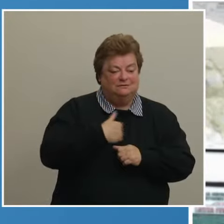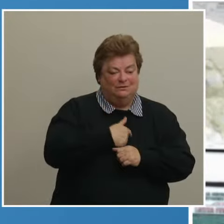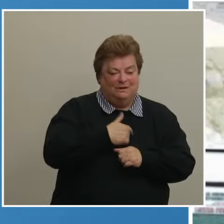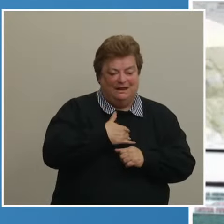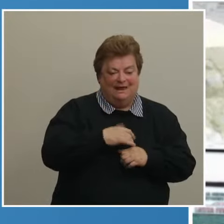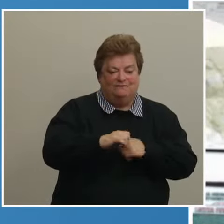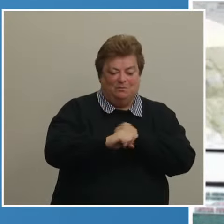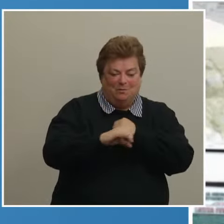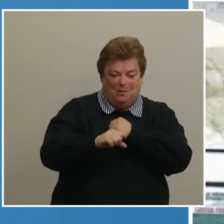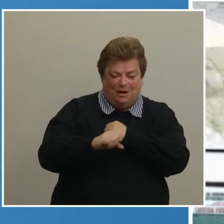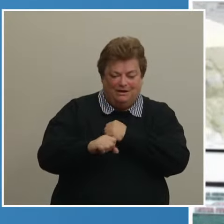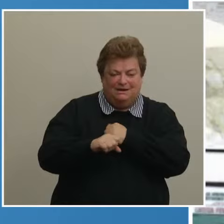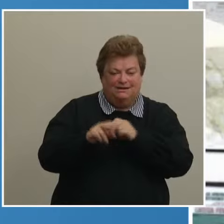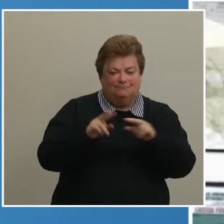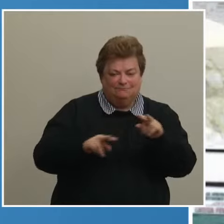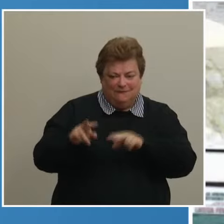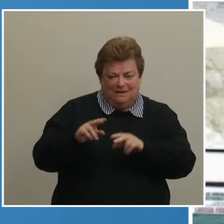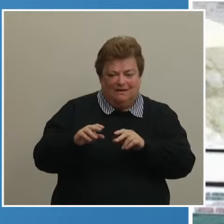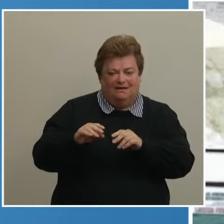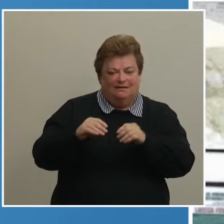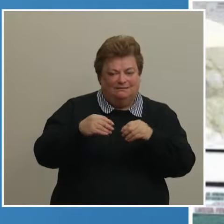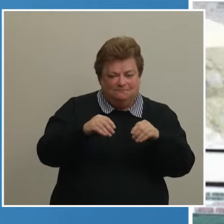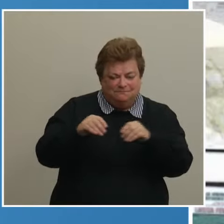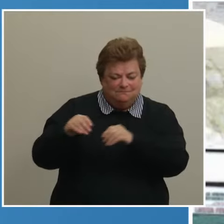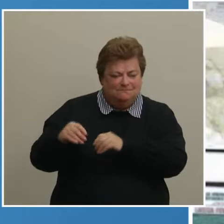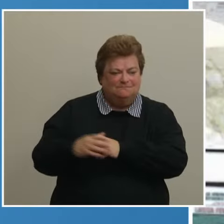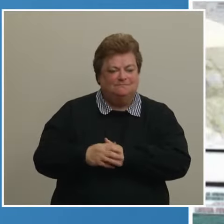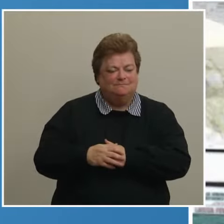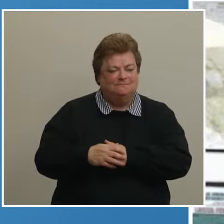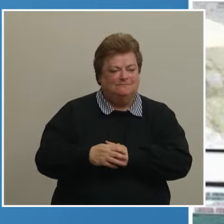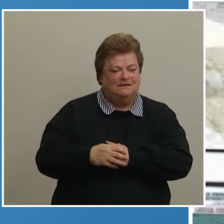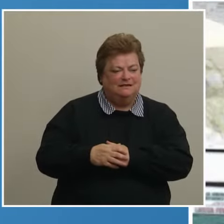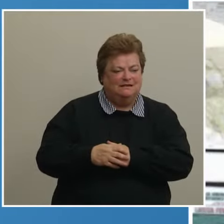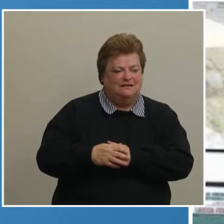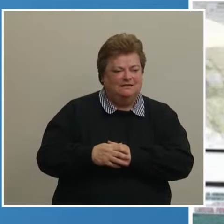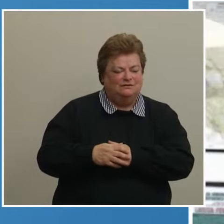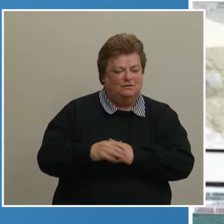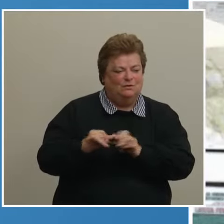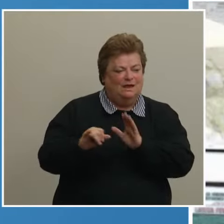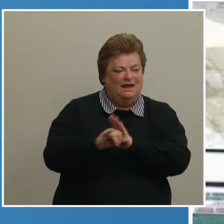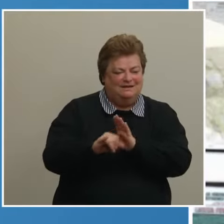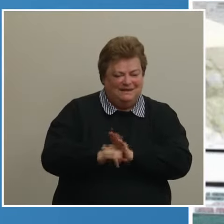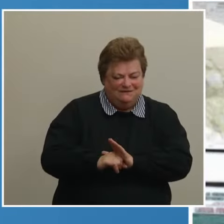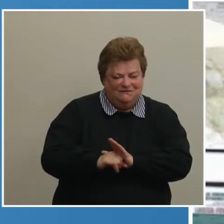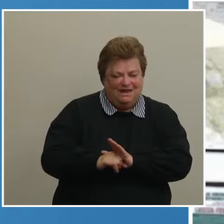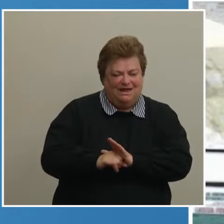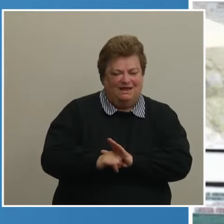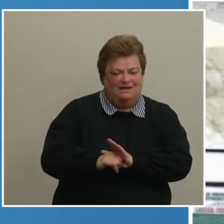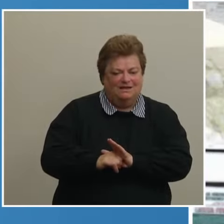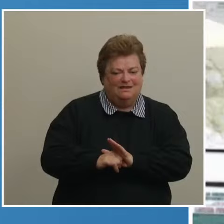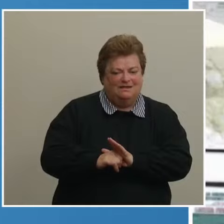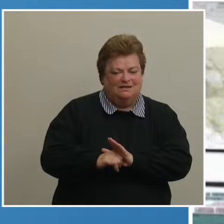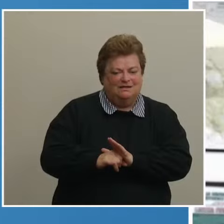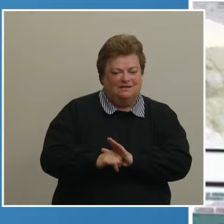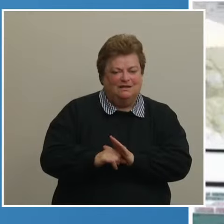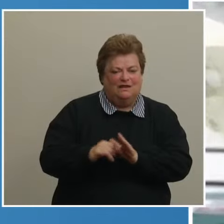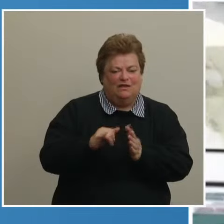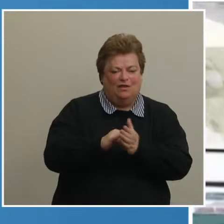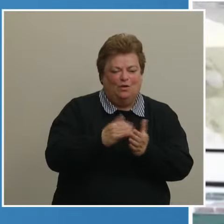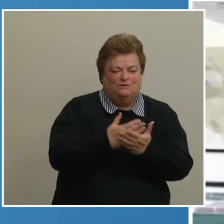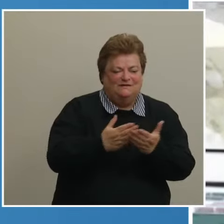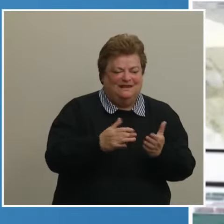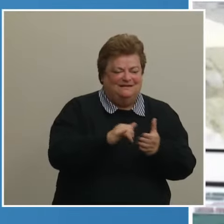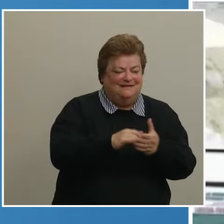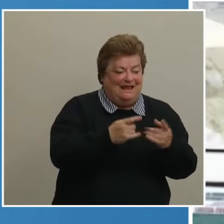of vaccine adverse events in order to identify events such as this, which are very, very rare